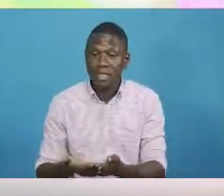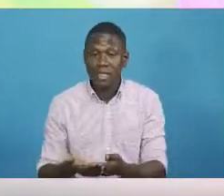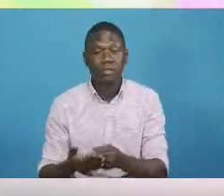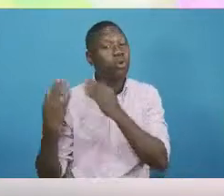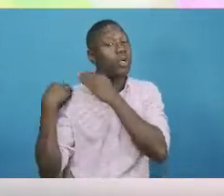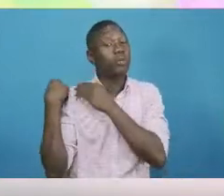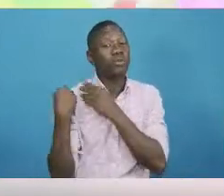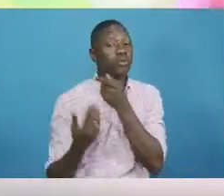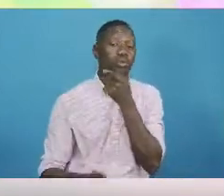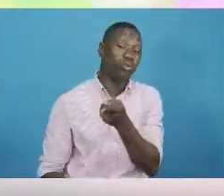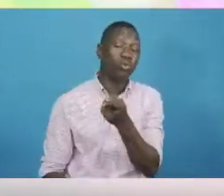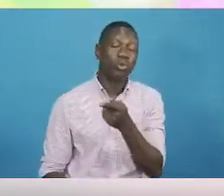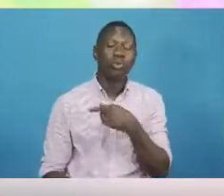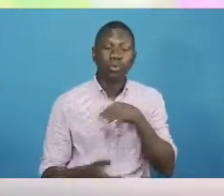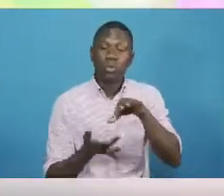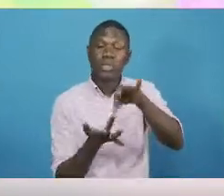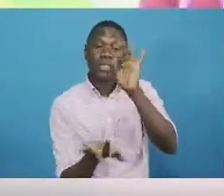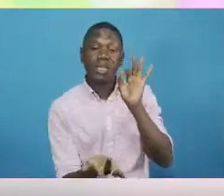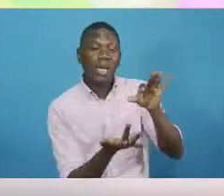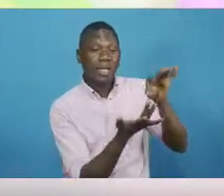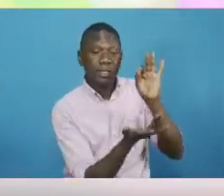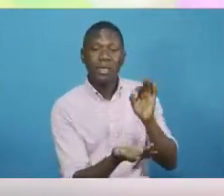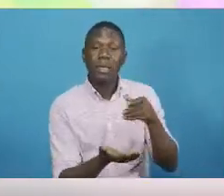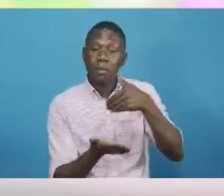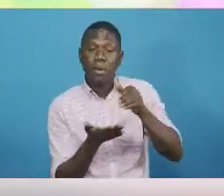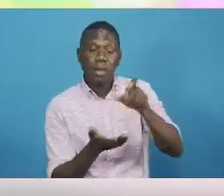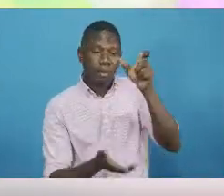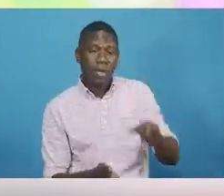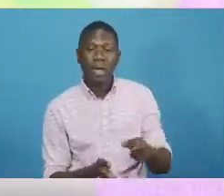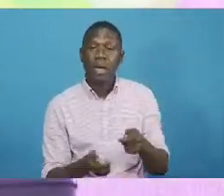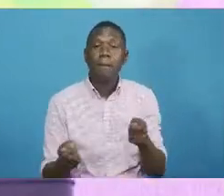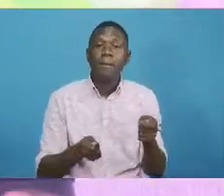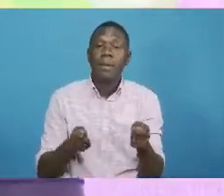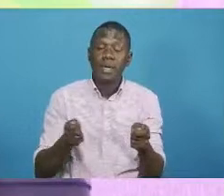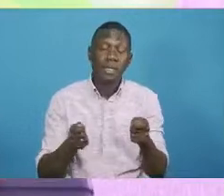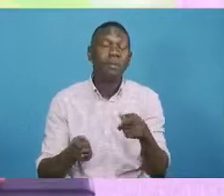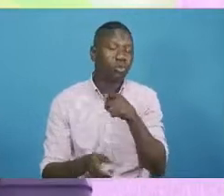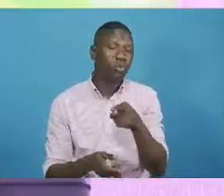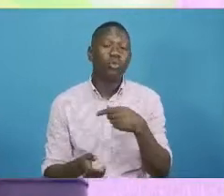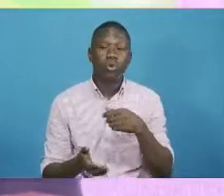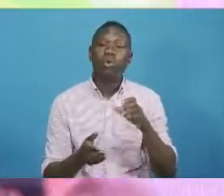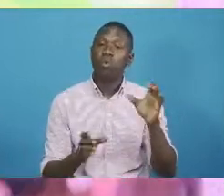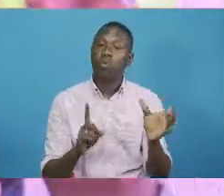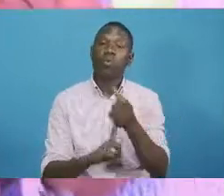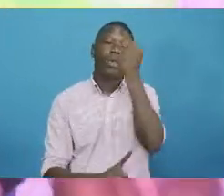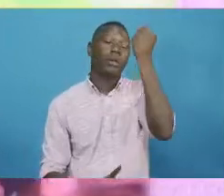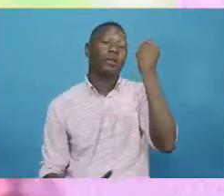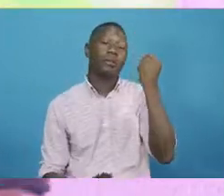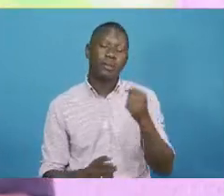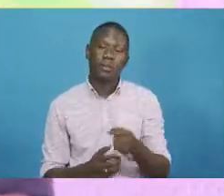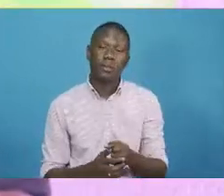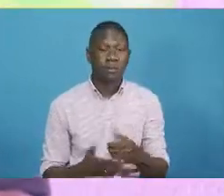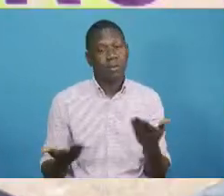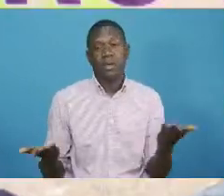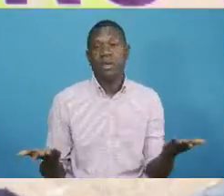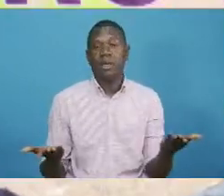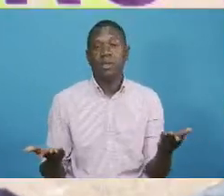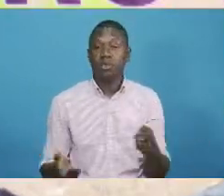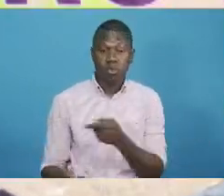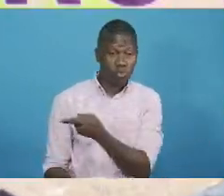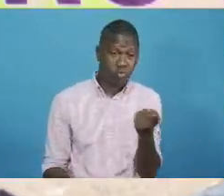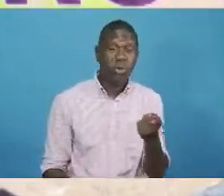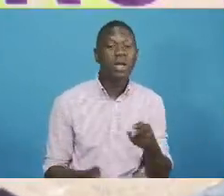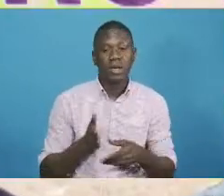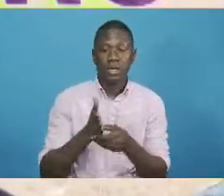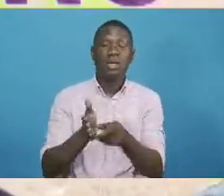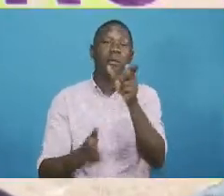you to select the players and manage them to victory. Not so. So you are leaders. Abdul